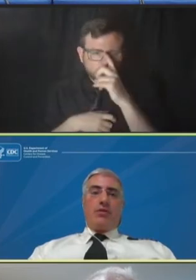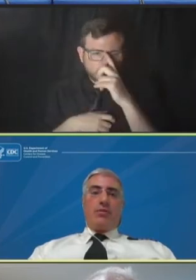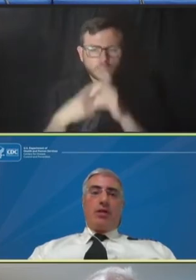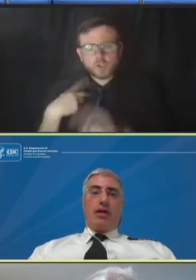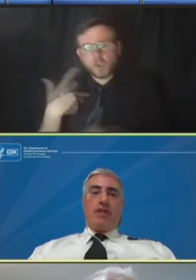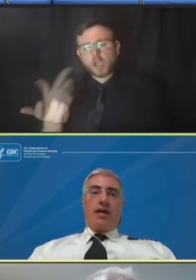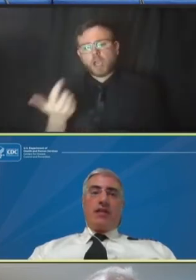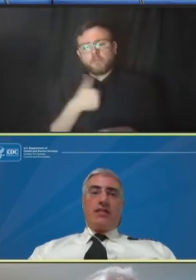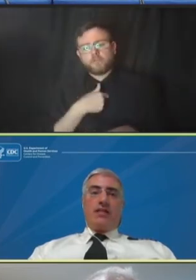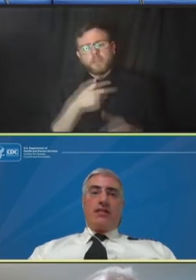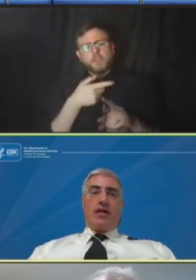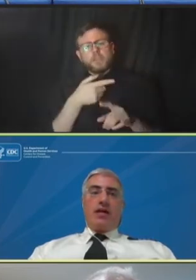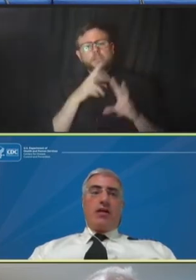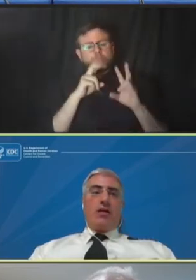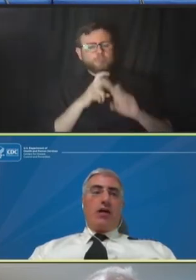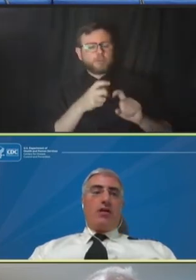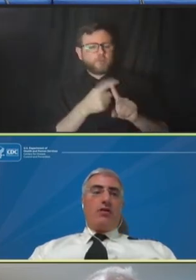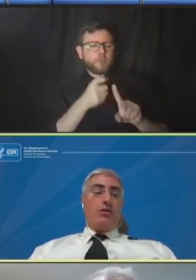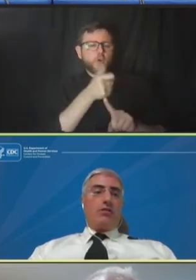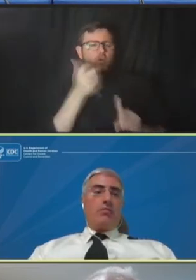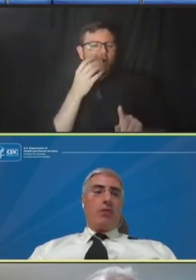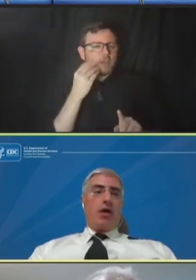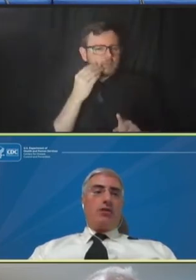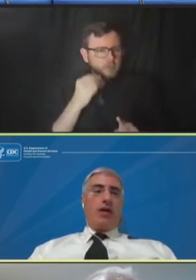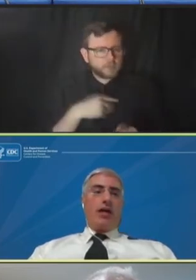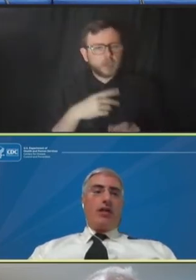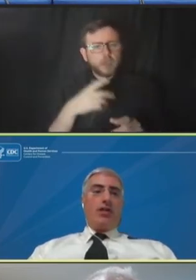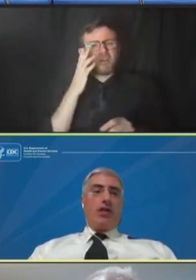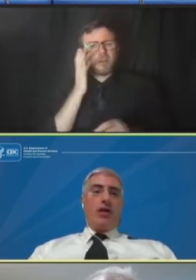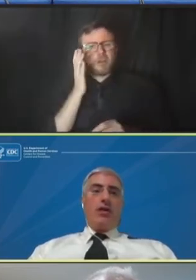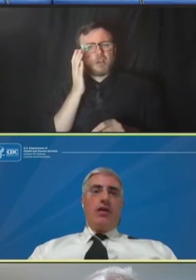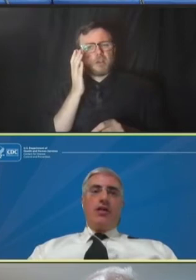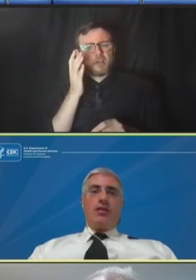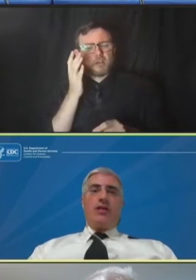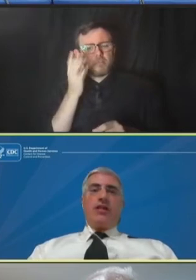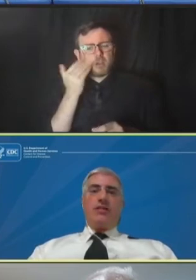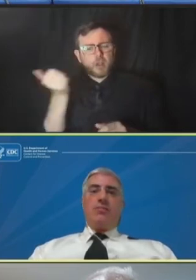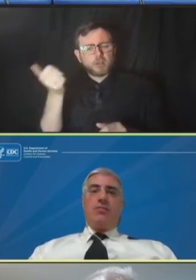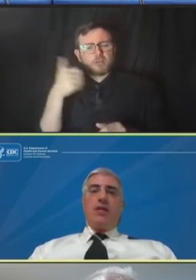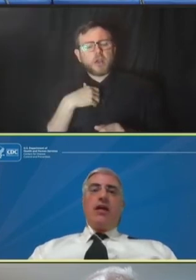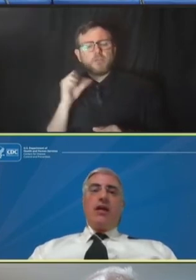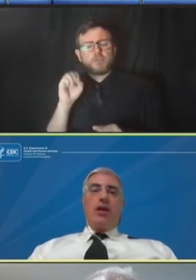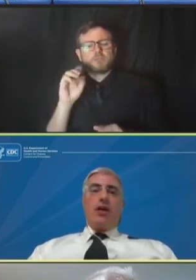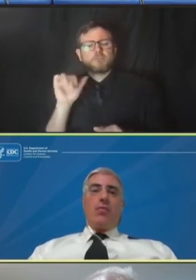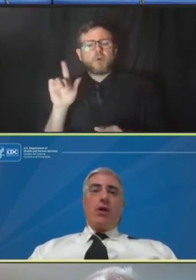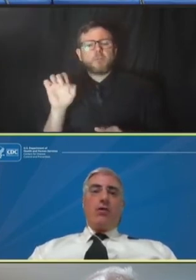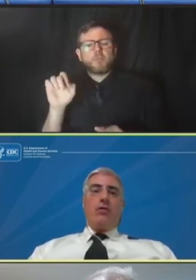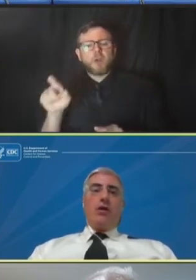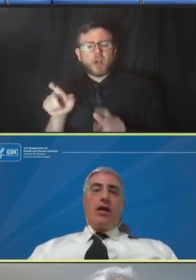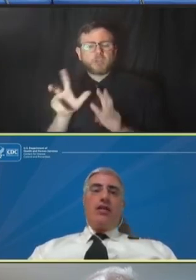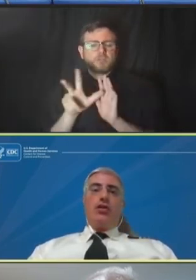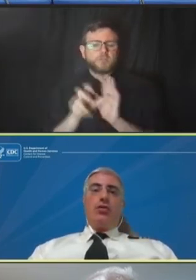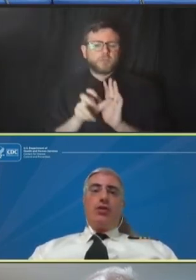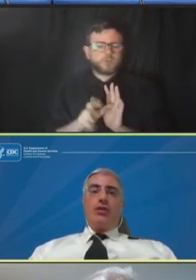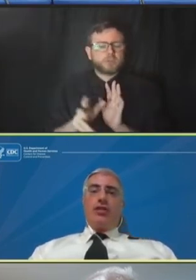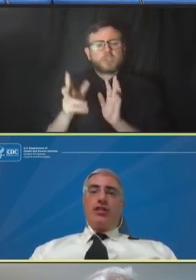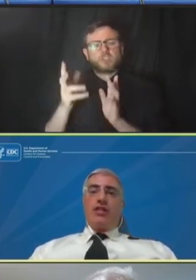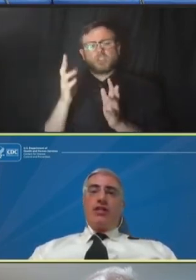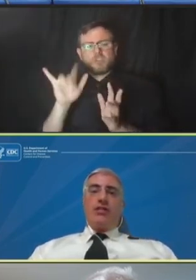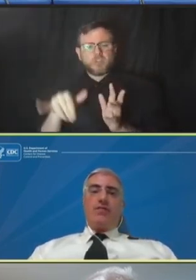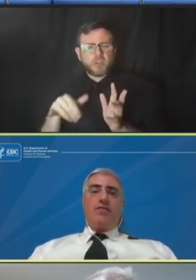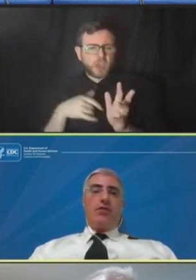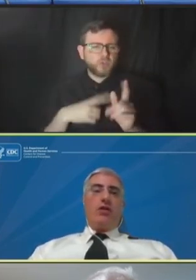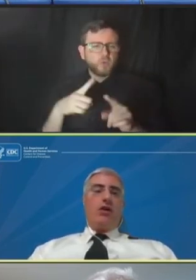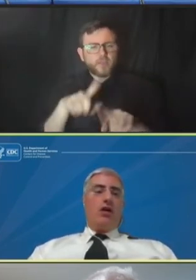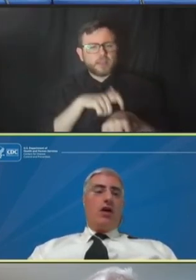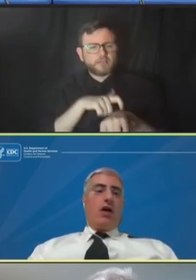with the replicating vaccines and during the smallpox eradication era. So I think that's an area where additional research is needed